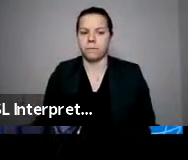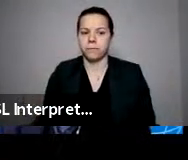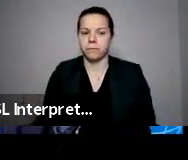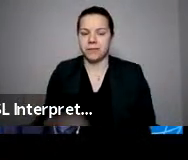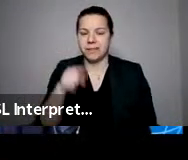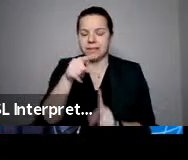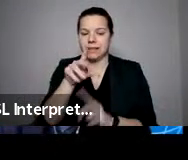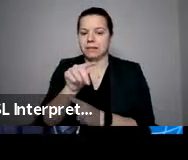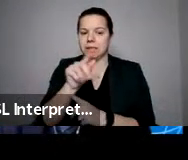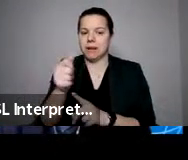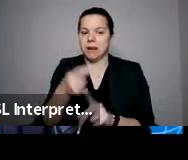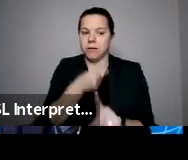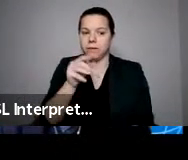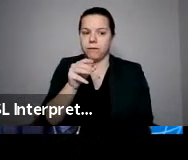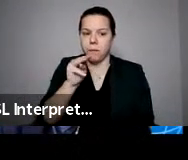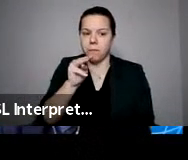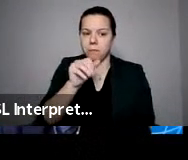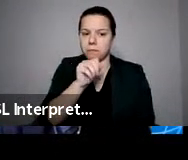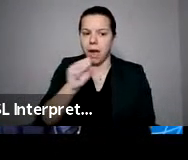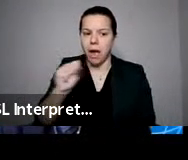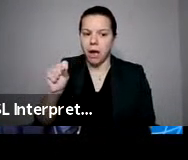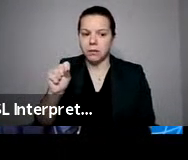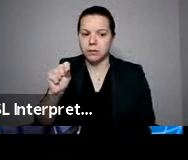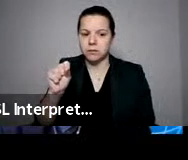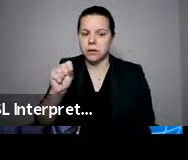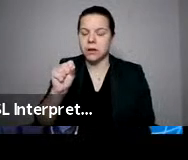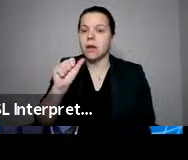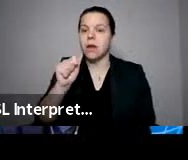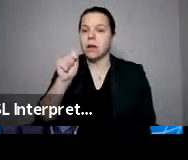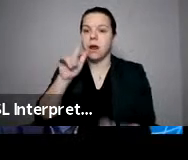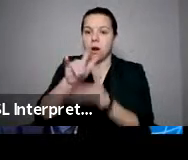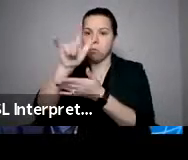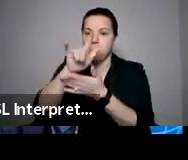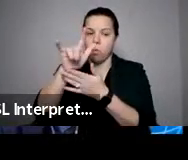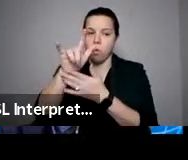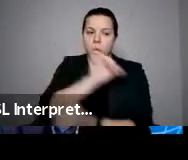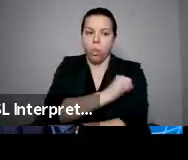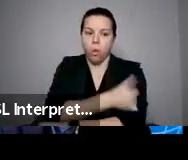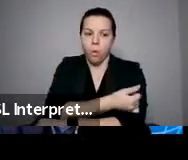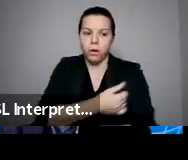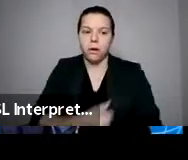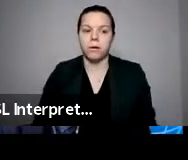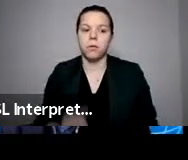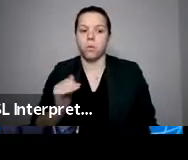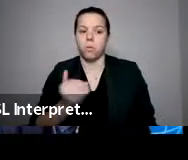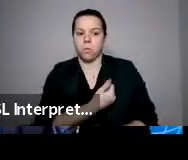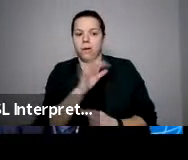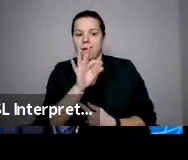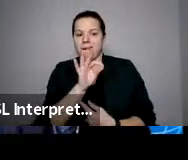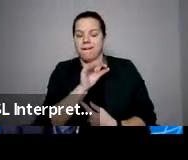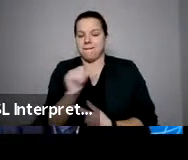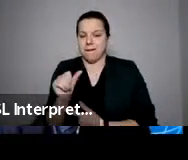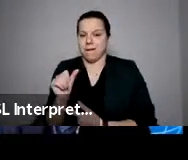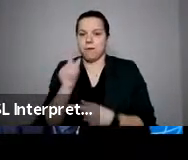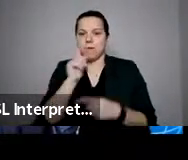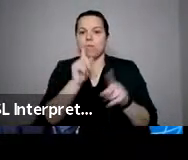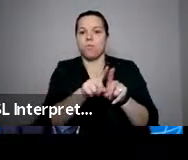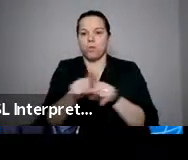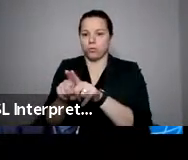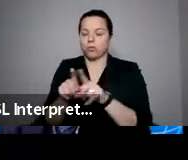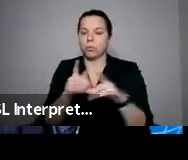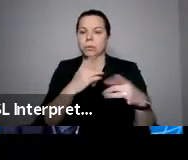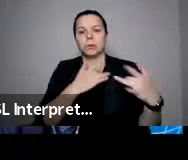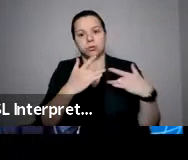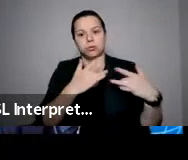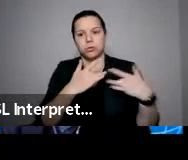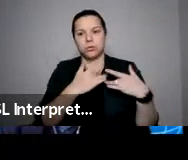from Massport, the airport authority, but we on the FAA also get concerns,